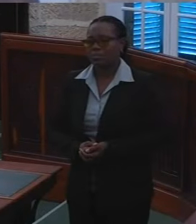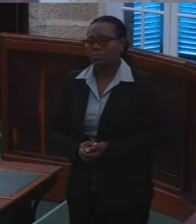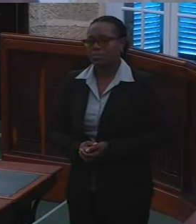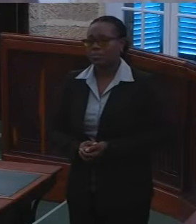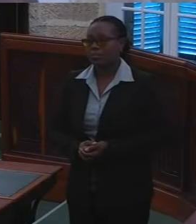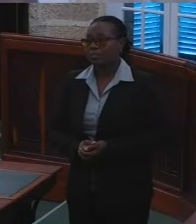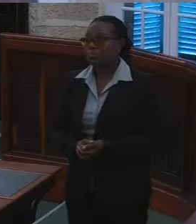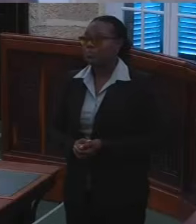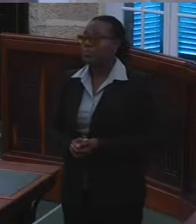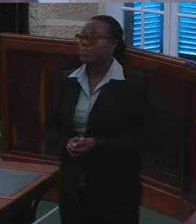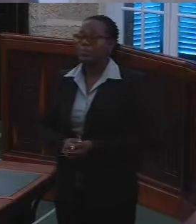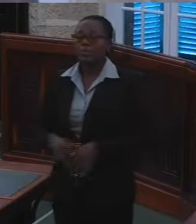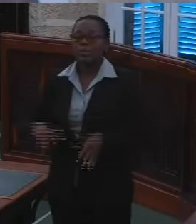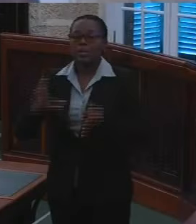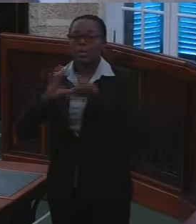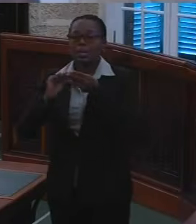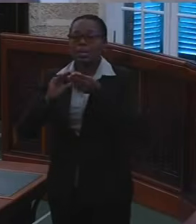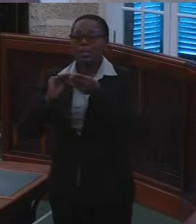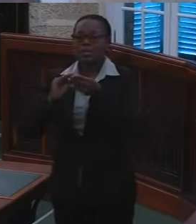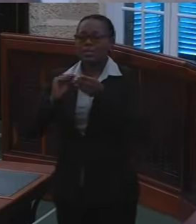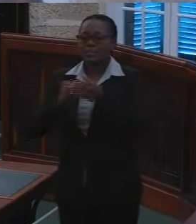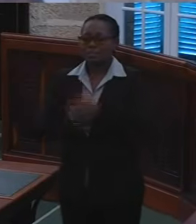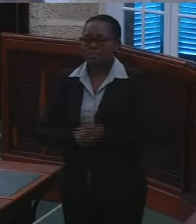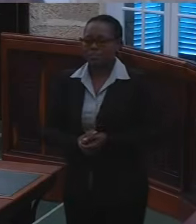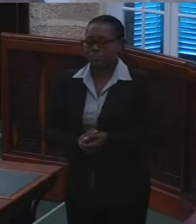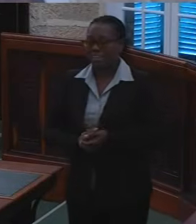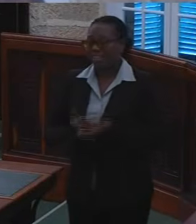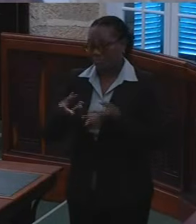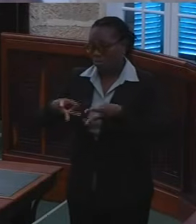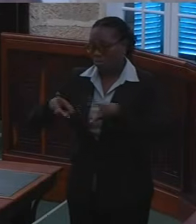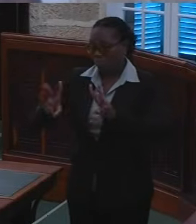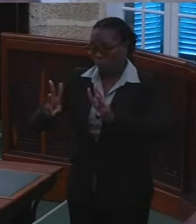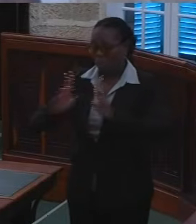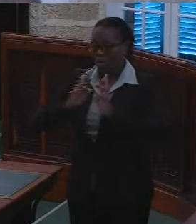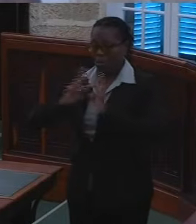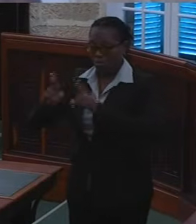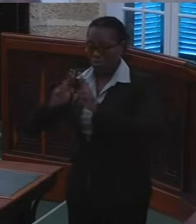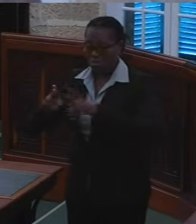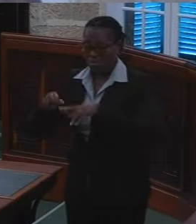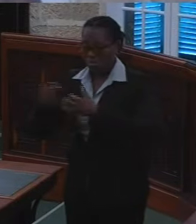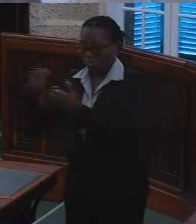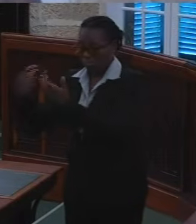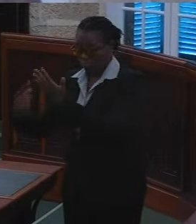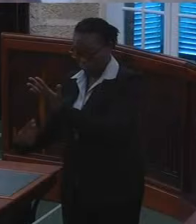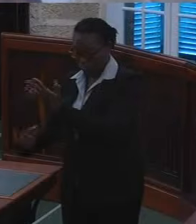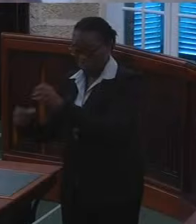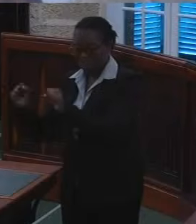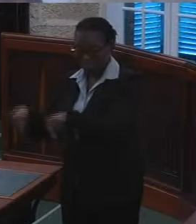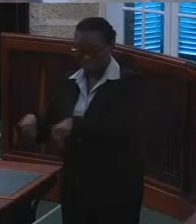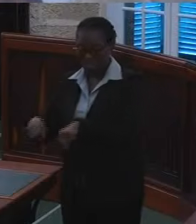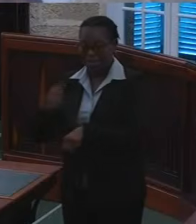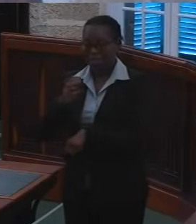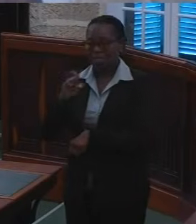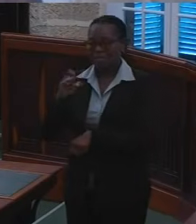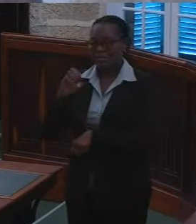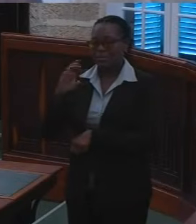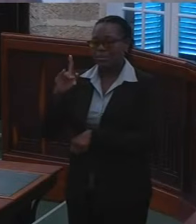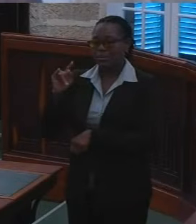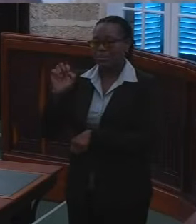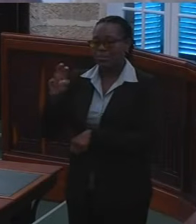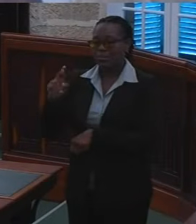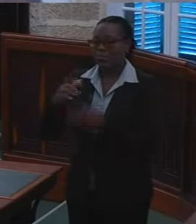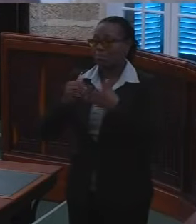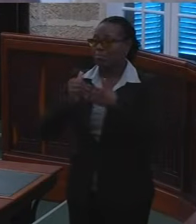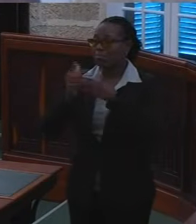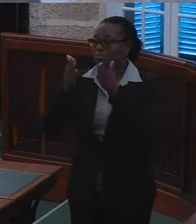And you're saying that there is a mechanism to report those vulnerabilities with the executive director, a social worker.